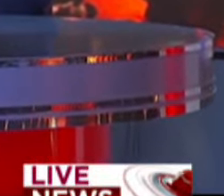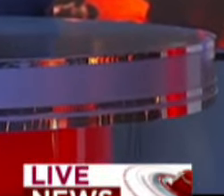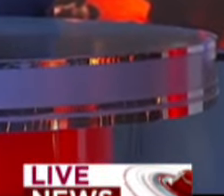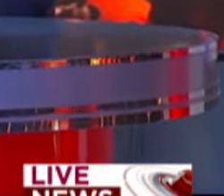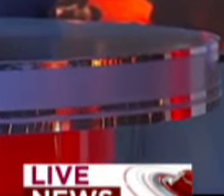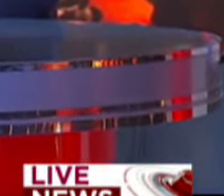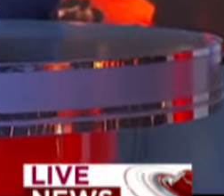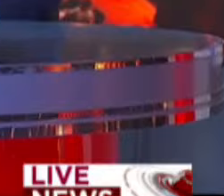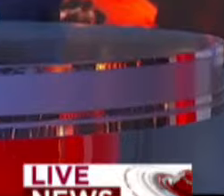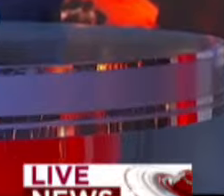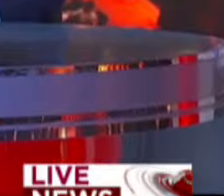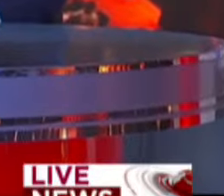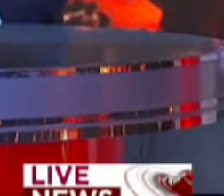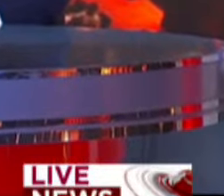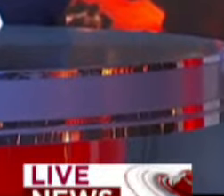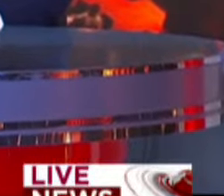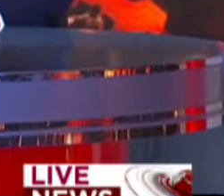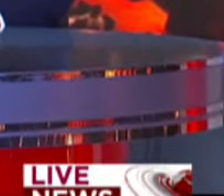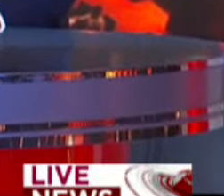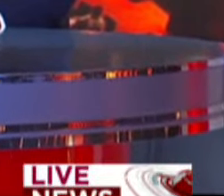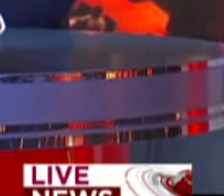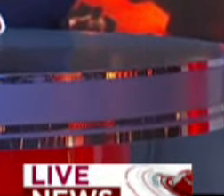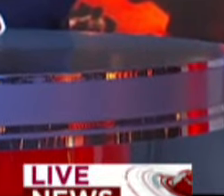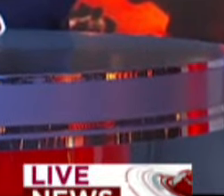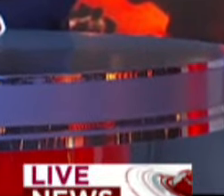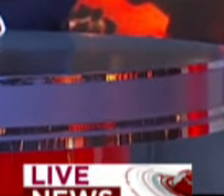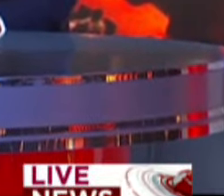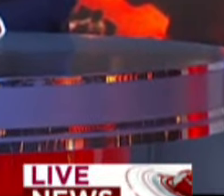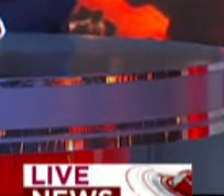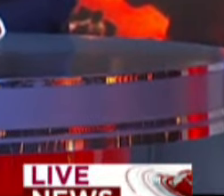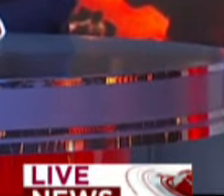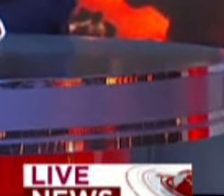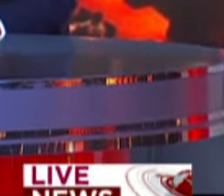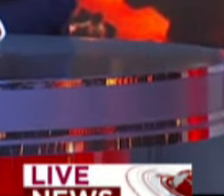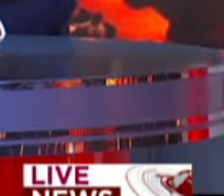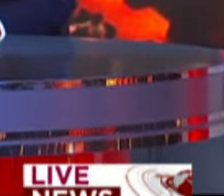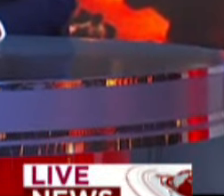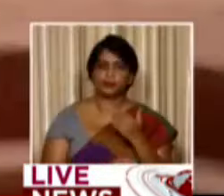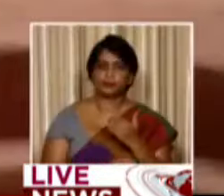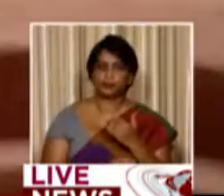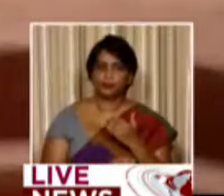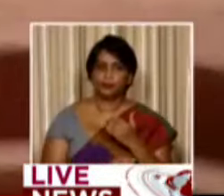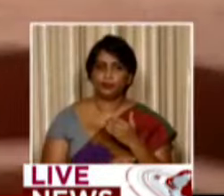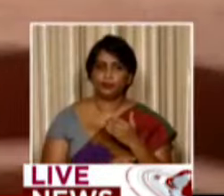online safety bill was passed in the committee stage with amendments.